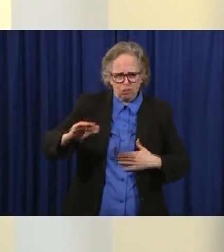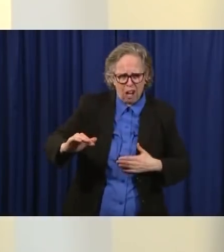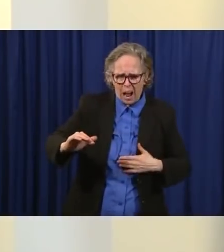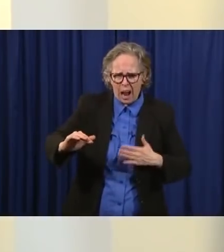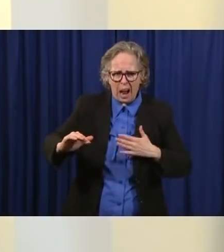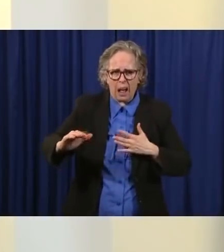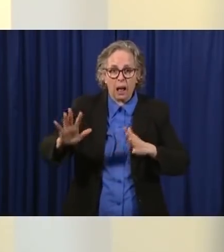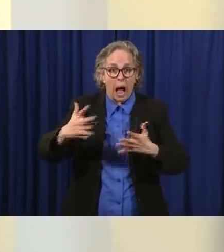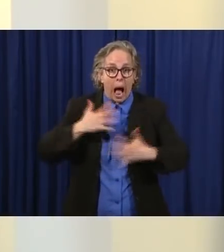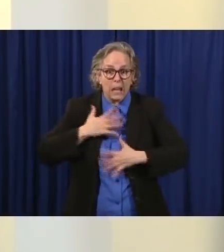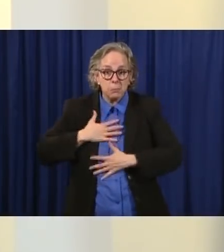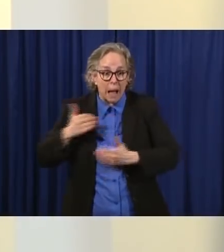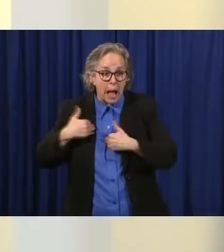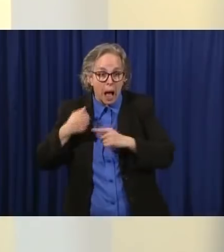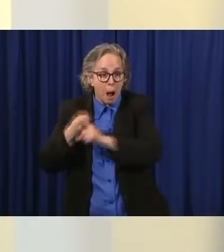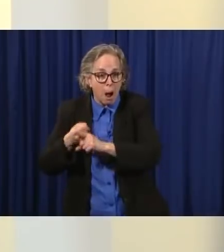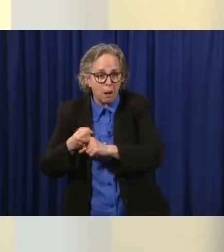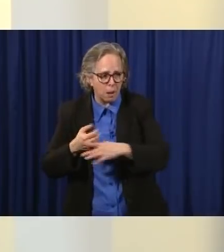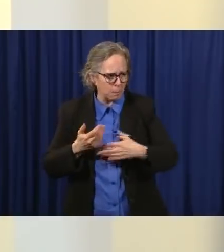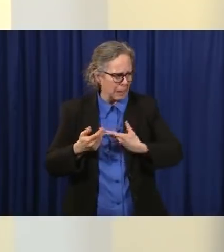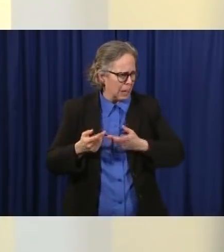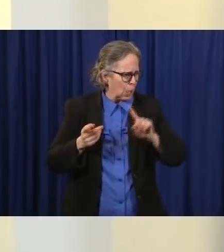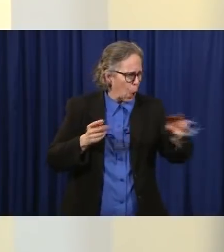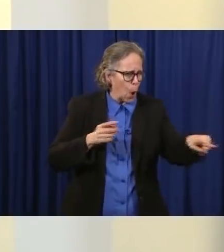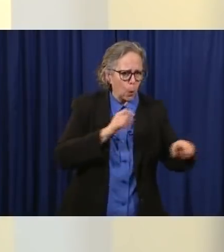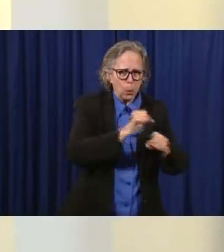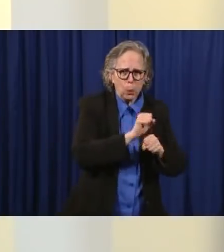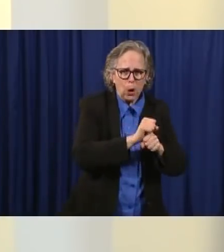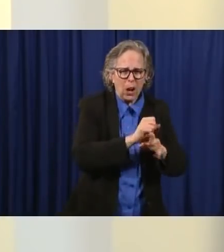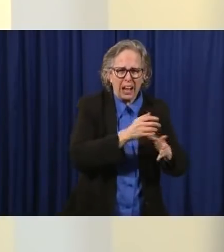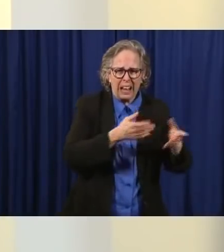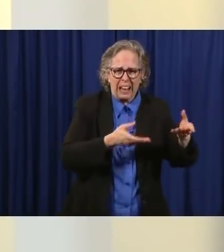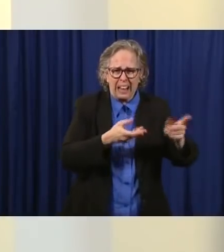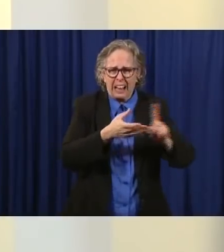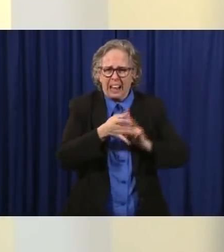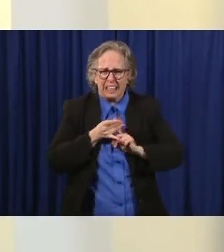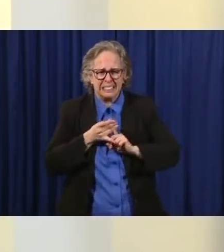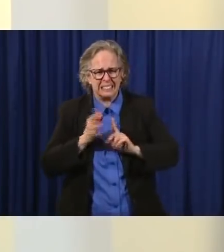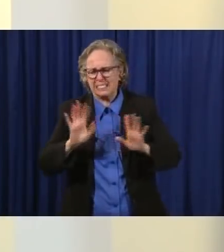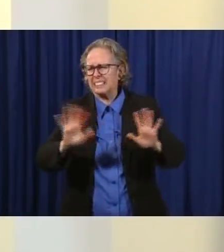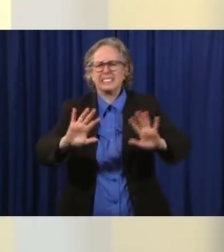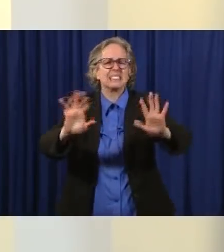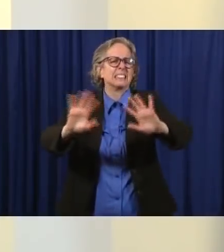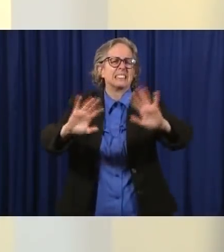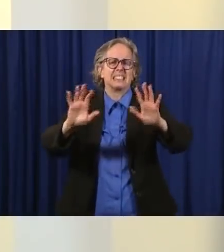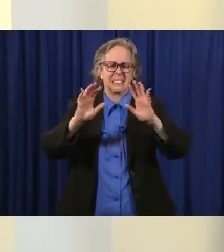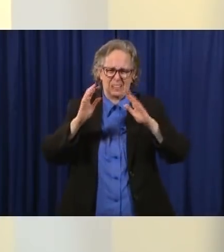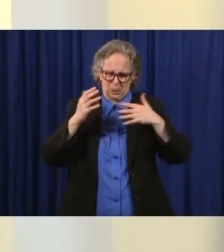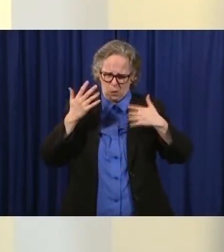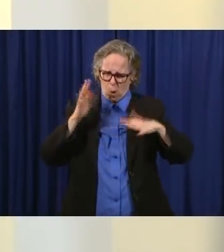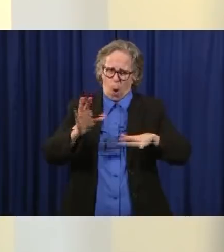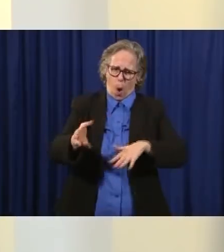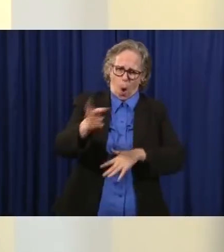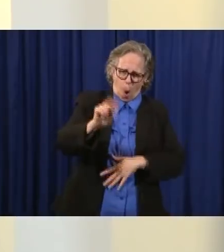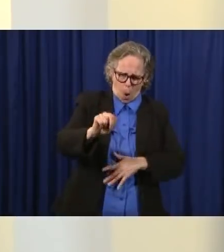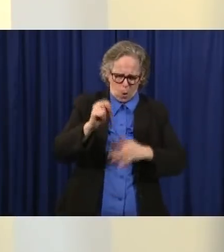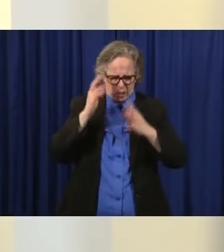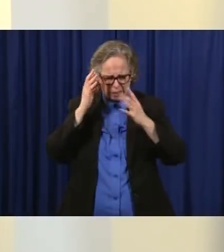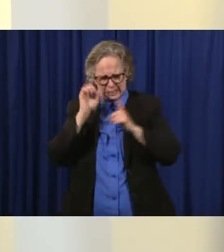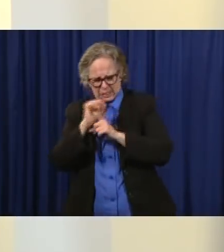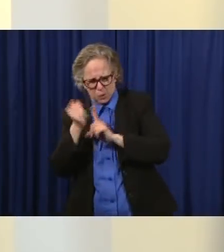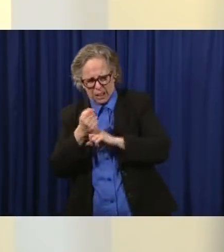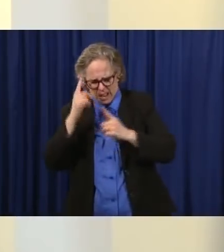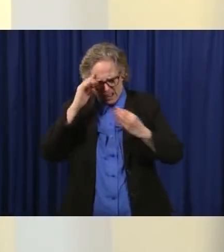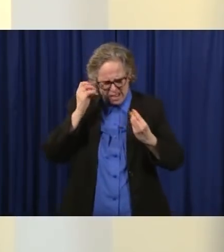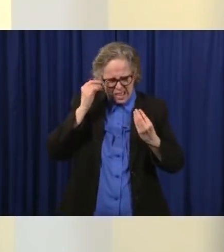going to work and whether you'll bring something home. I think we all need to really do this, move cautiously and move